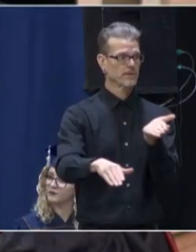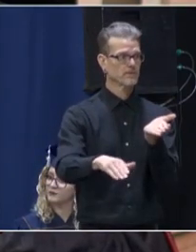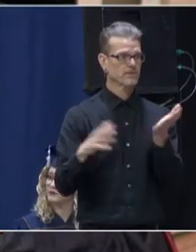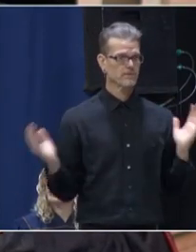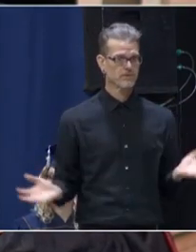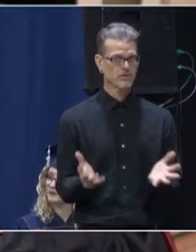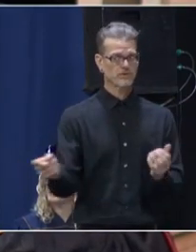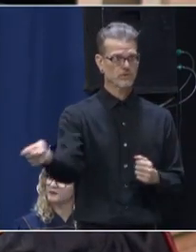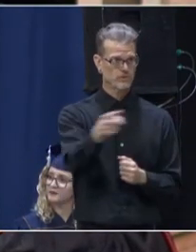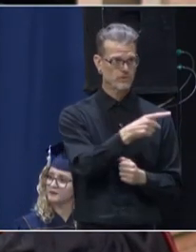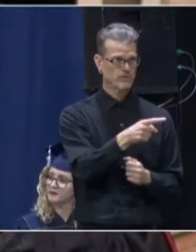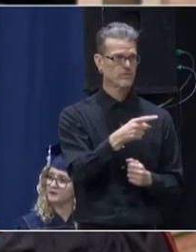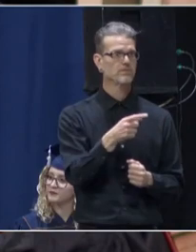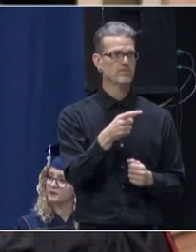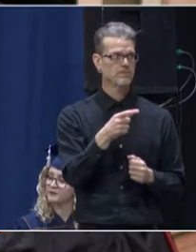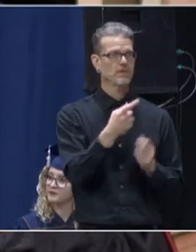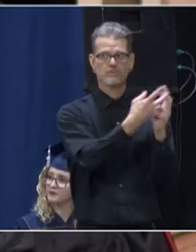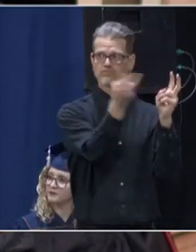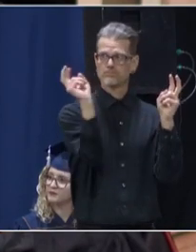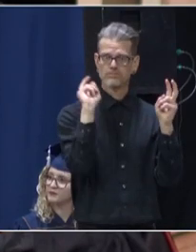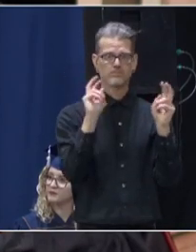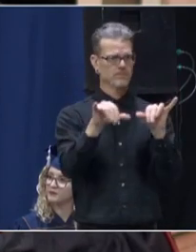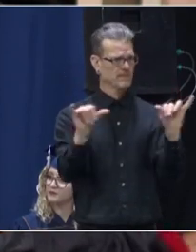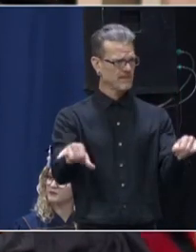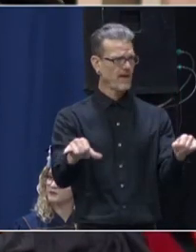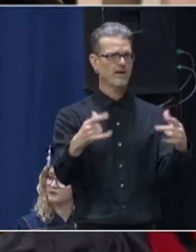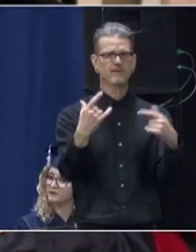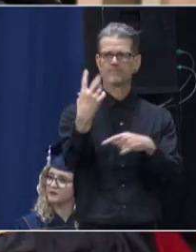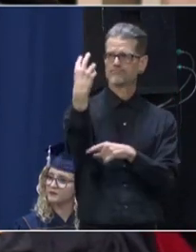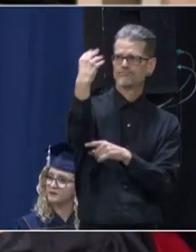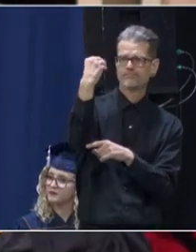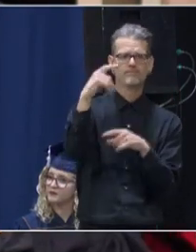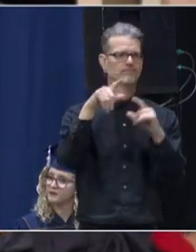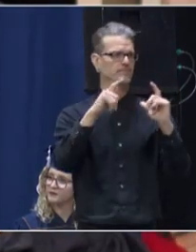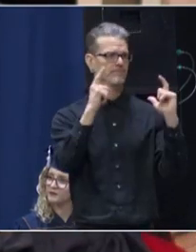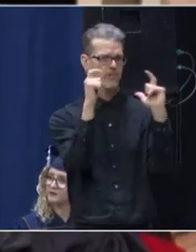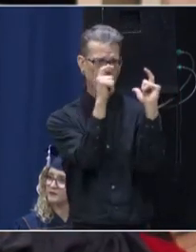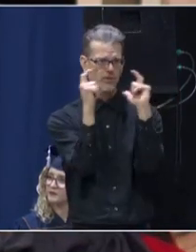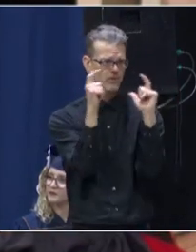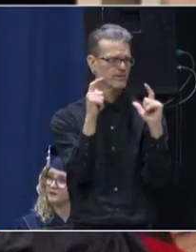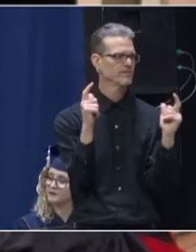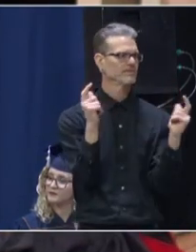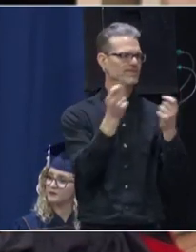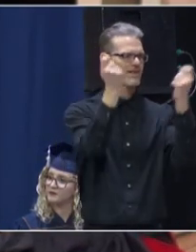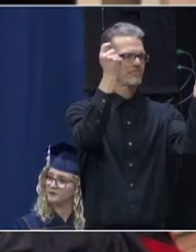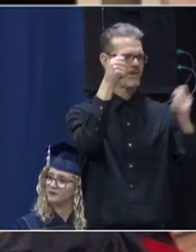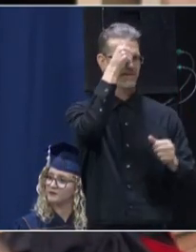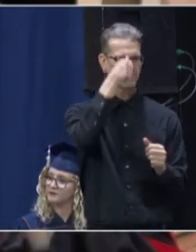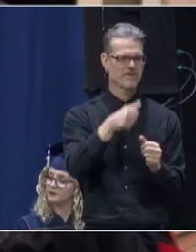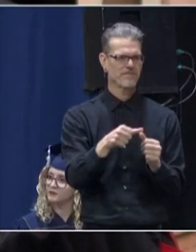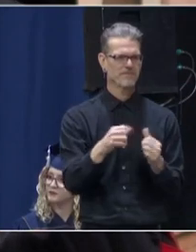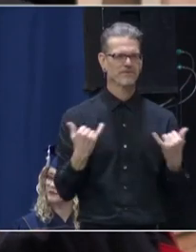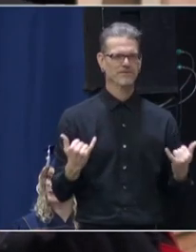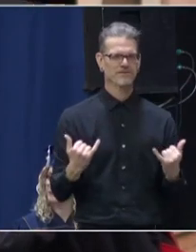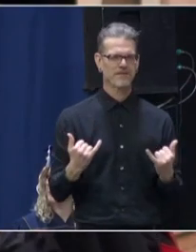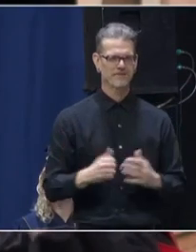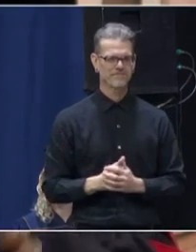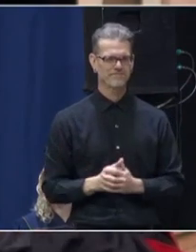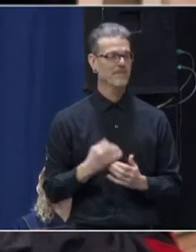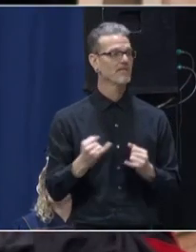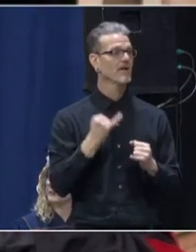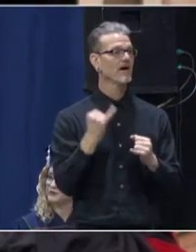encourage our graduates and guests to remain and take photos to celebrate and remember today. And